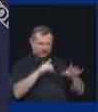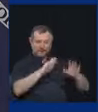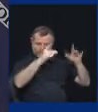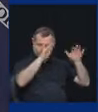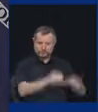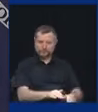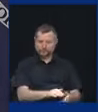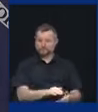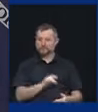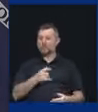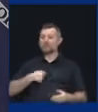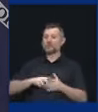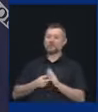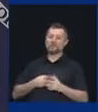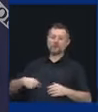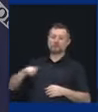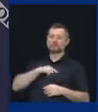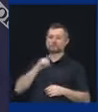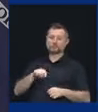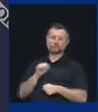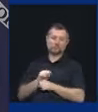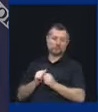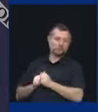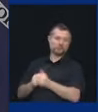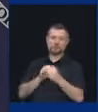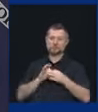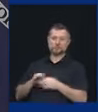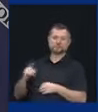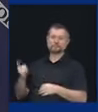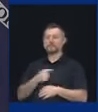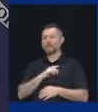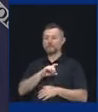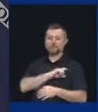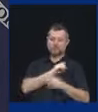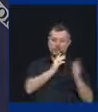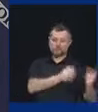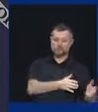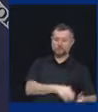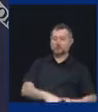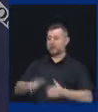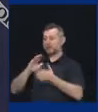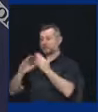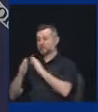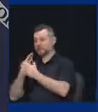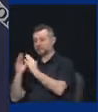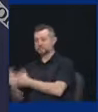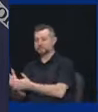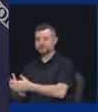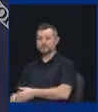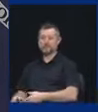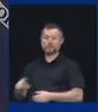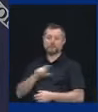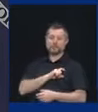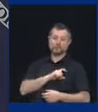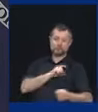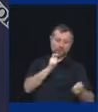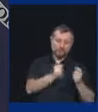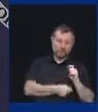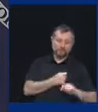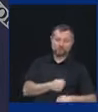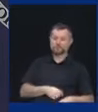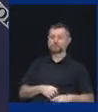us. Yes, police. Yes, better relations. Yes, police reform. Yes, police that